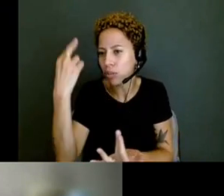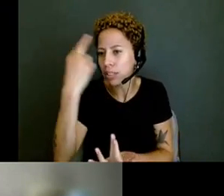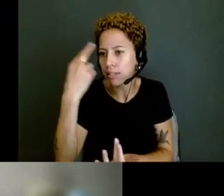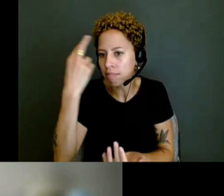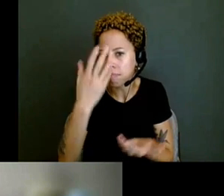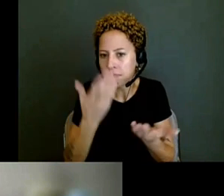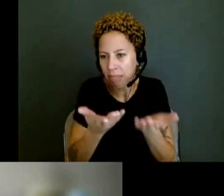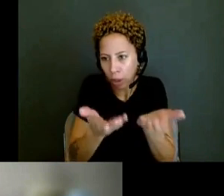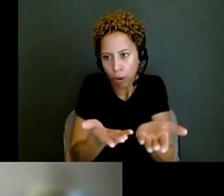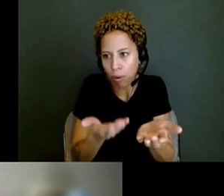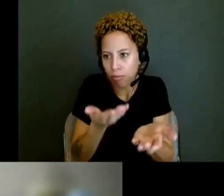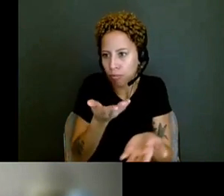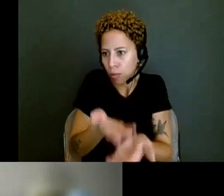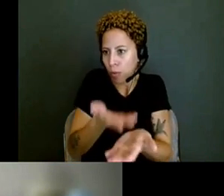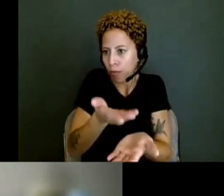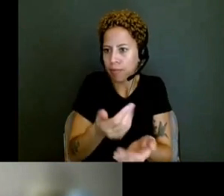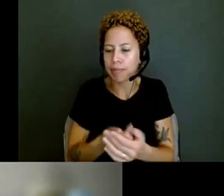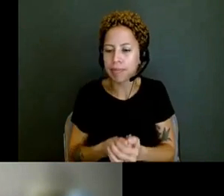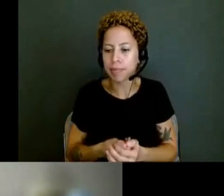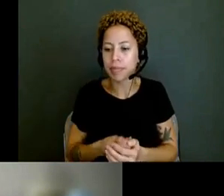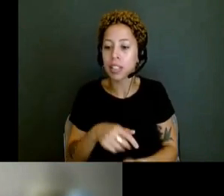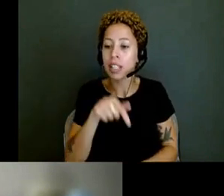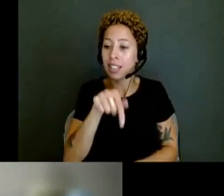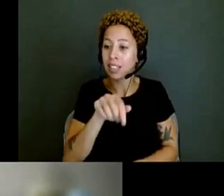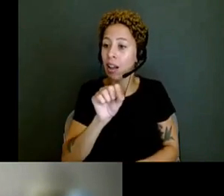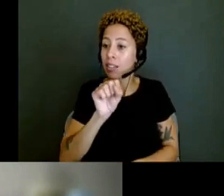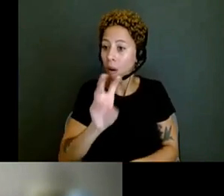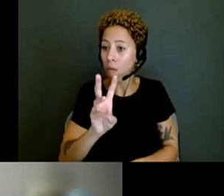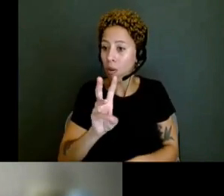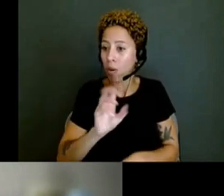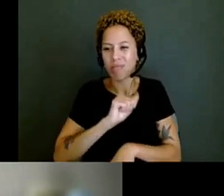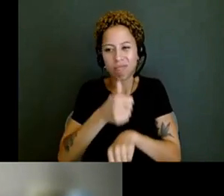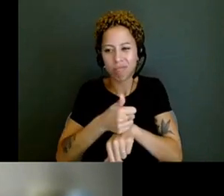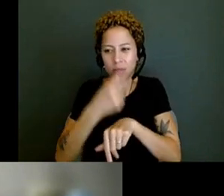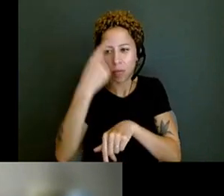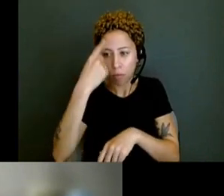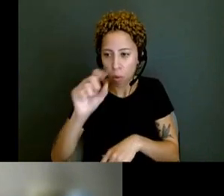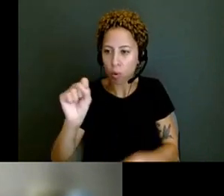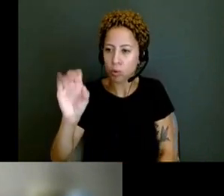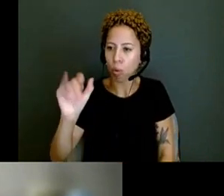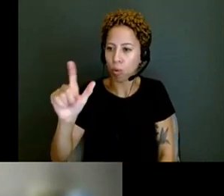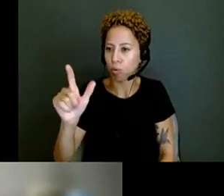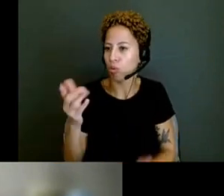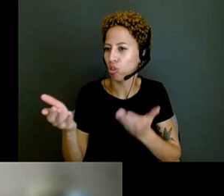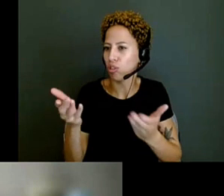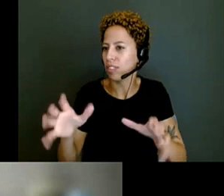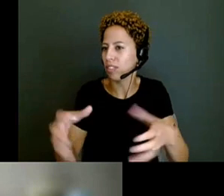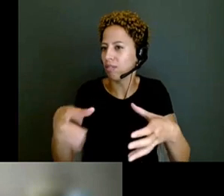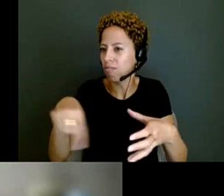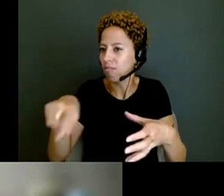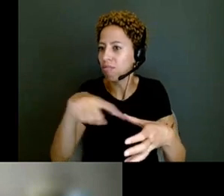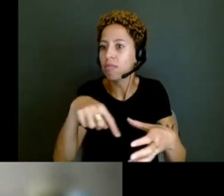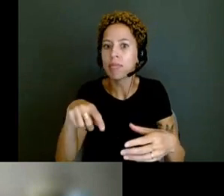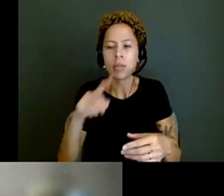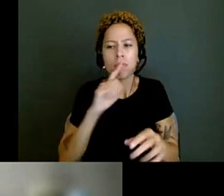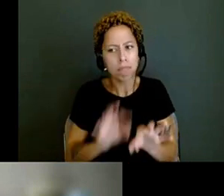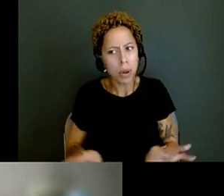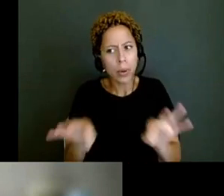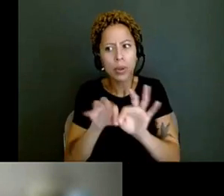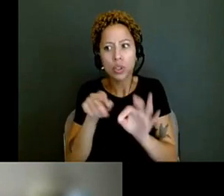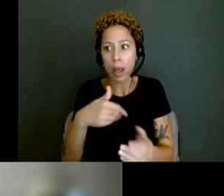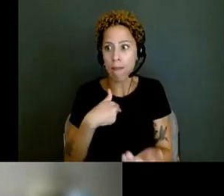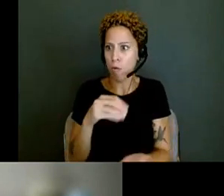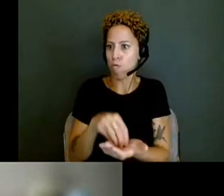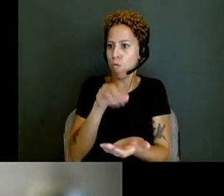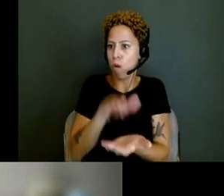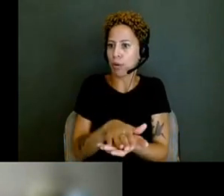think I mentioned, it was designed specifically for social services and employment and so forth. And this is really important for them. They've got to have a record of everything, and